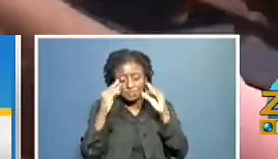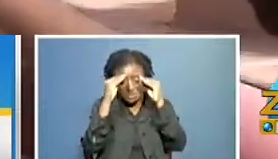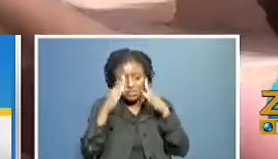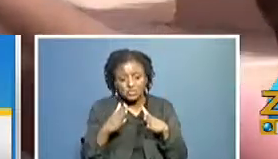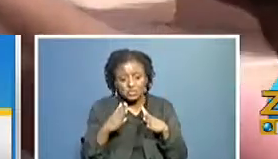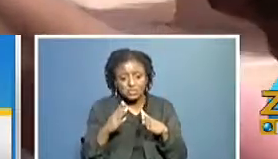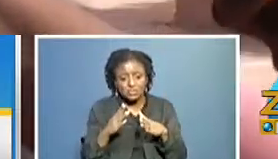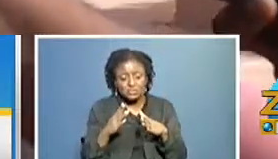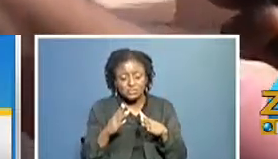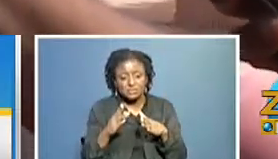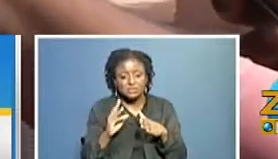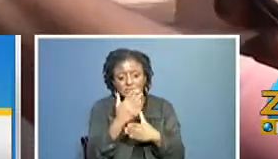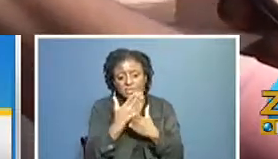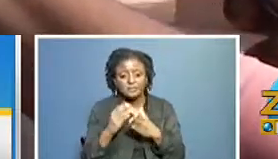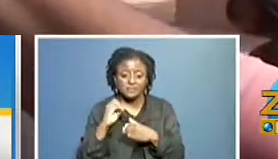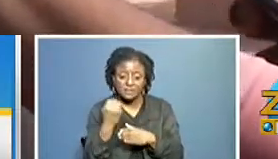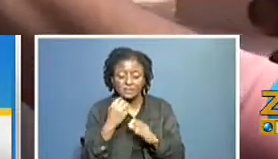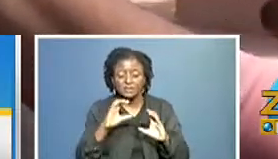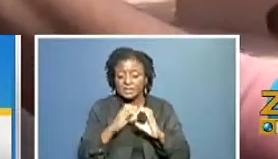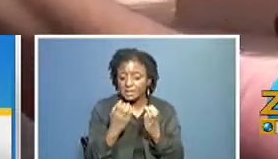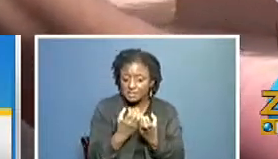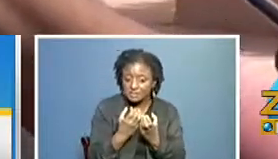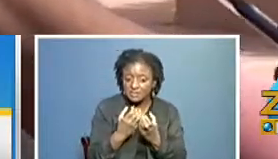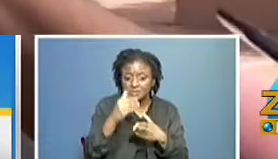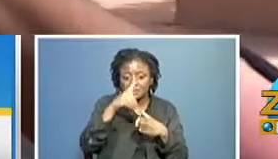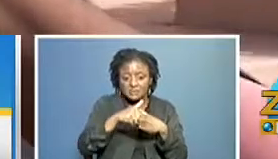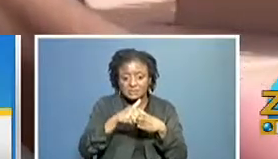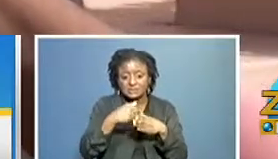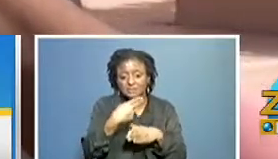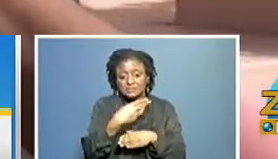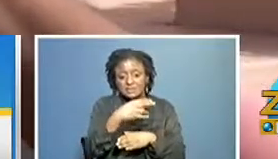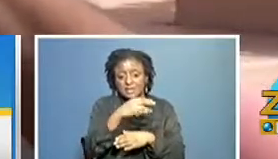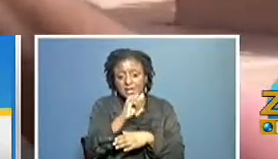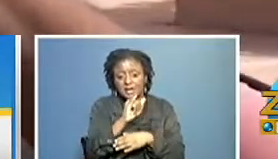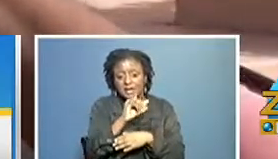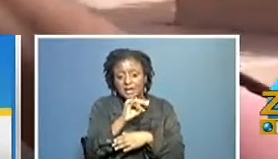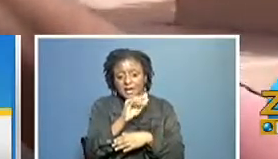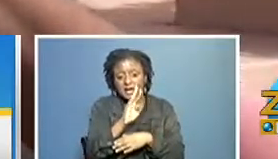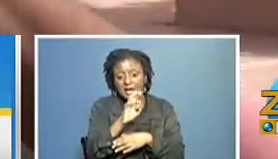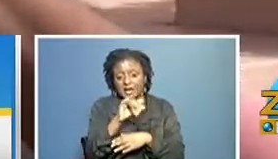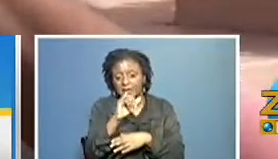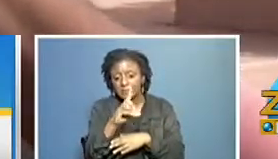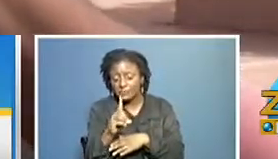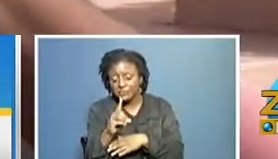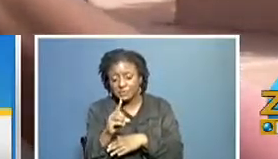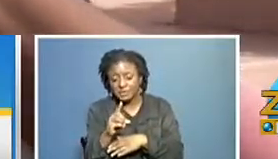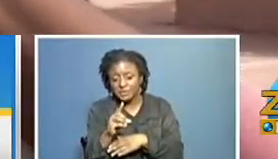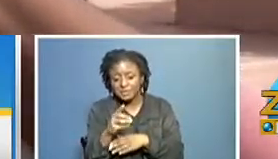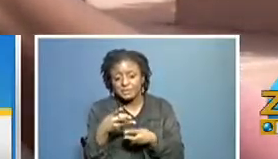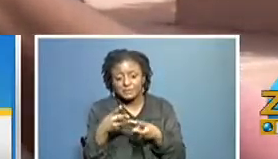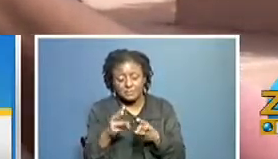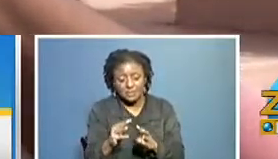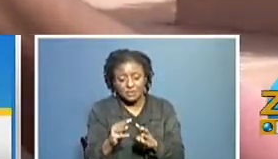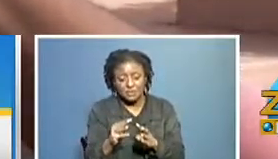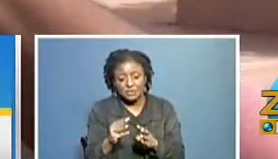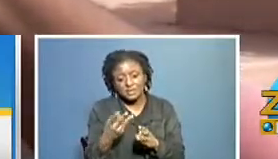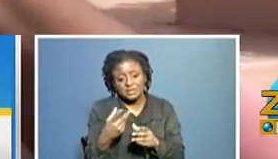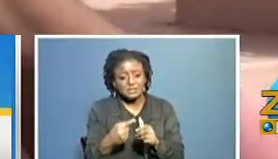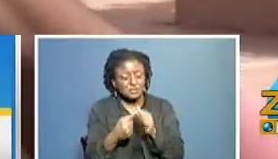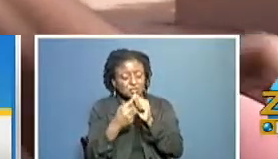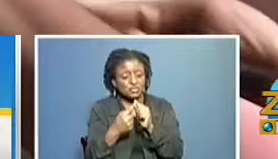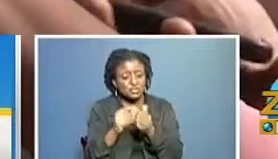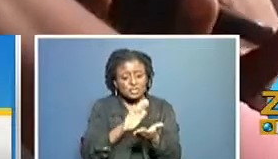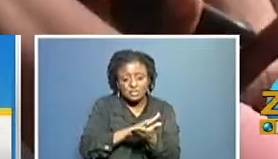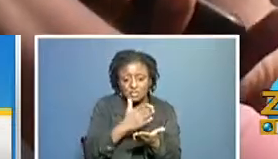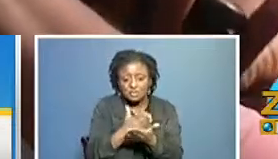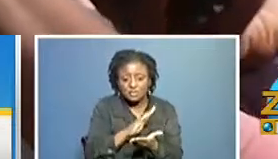of our courses are actually in hybrid mode, for instance, some of the sciences, but particularly culinary arts. We have, in the